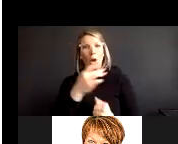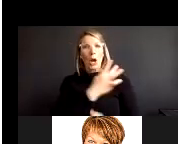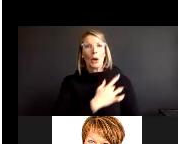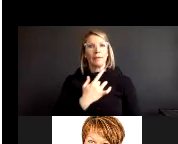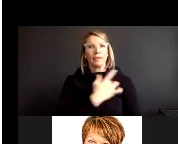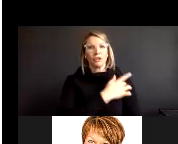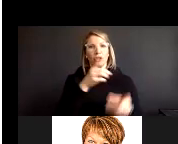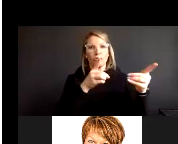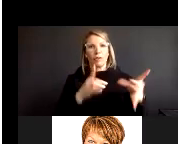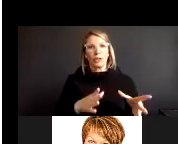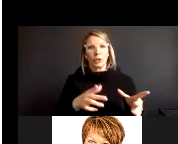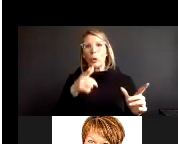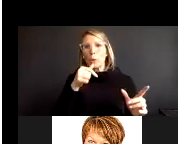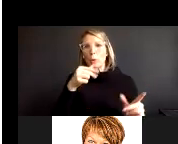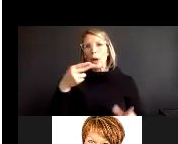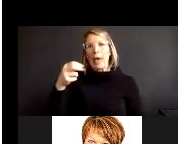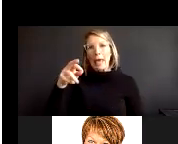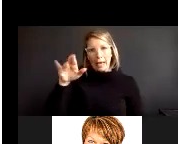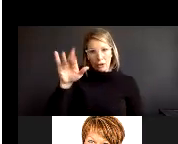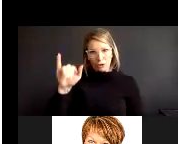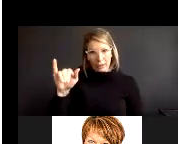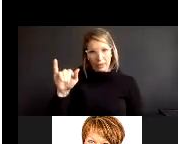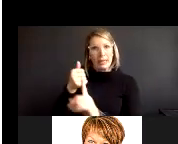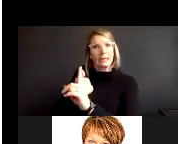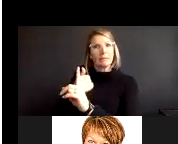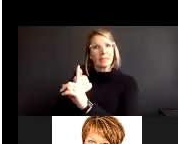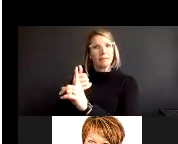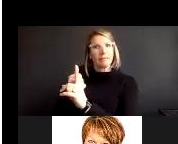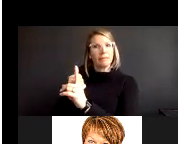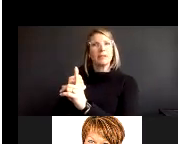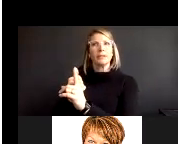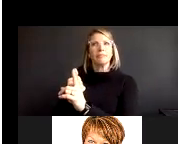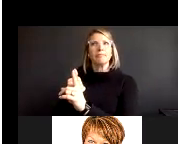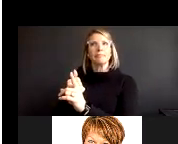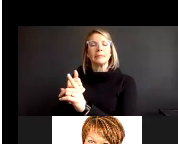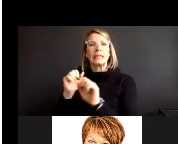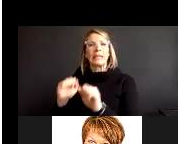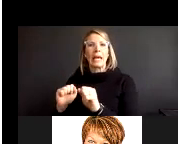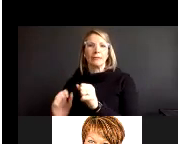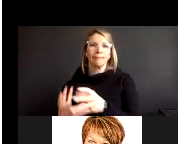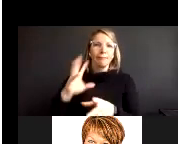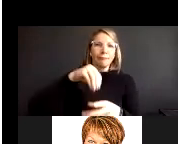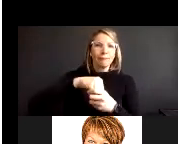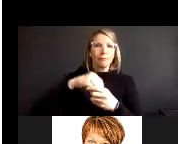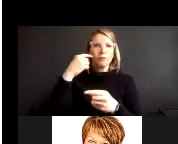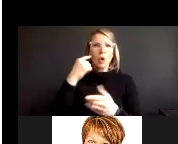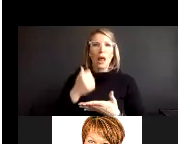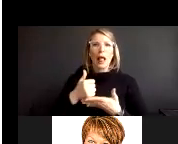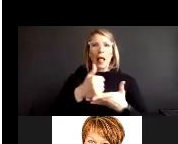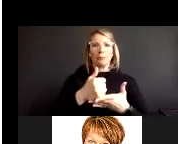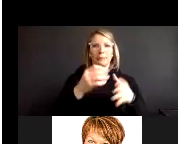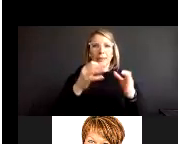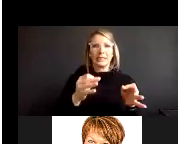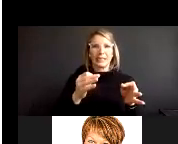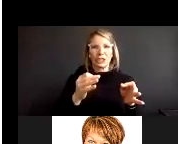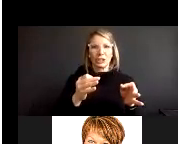Henry, also performs we would say, a decision maker function. So in the event all options to mitigate risk